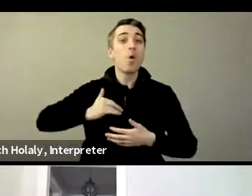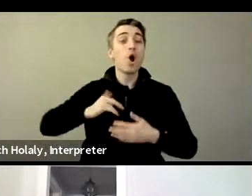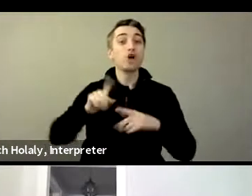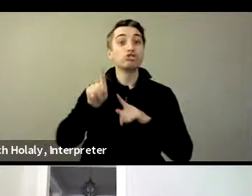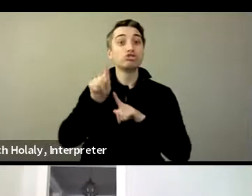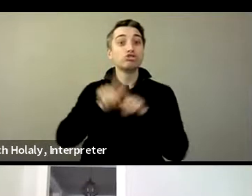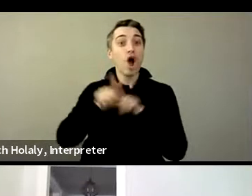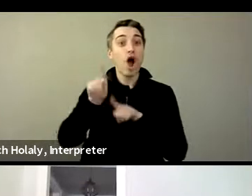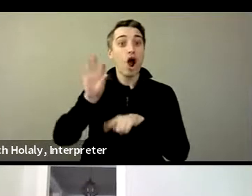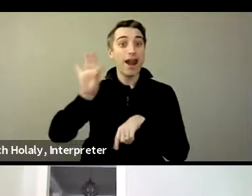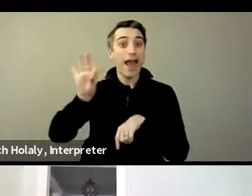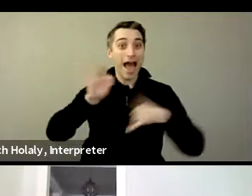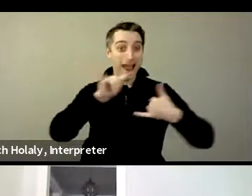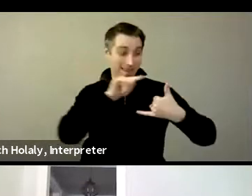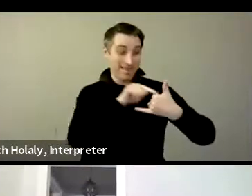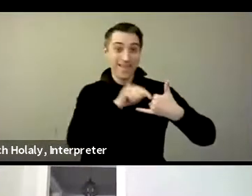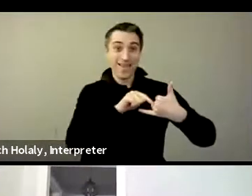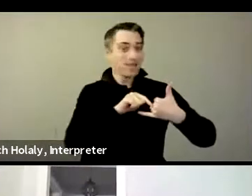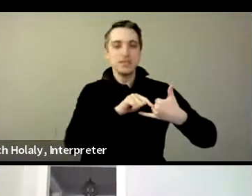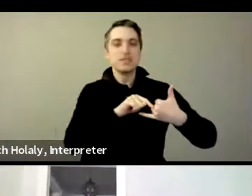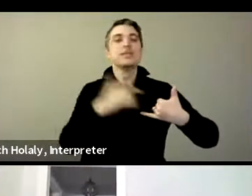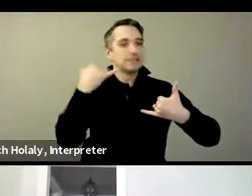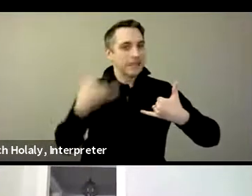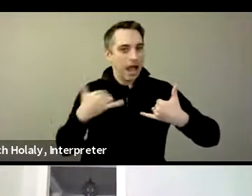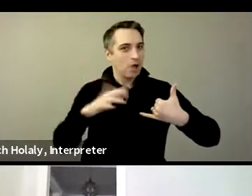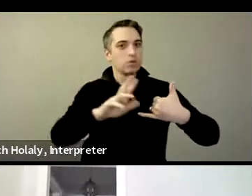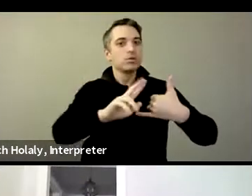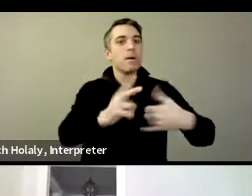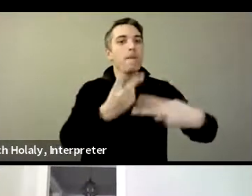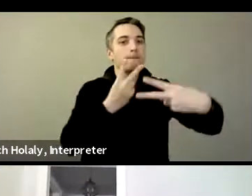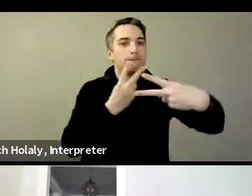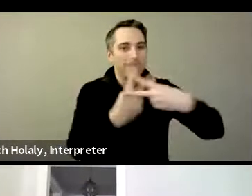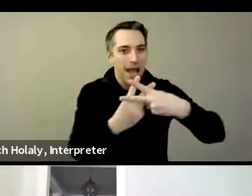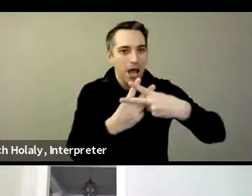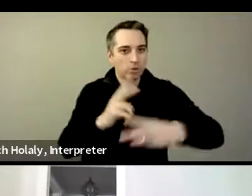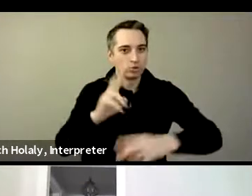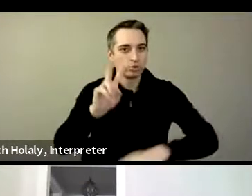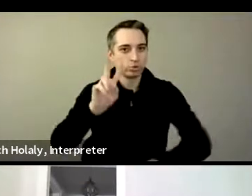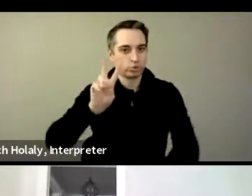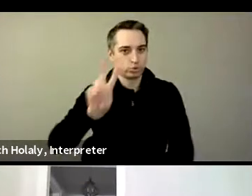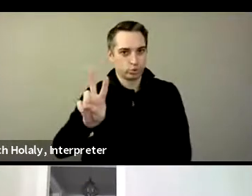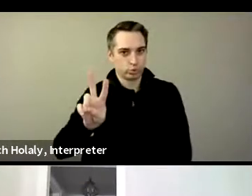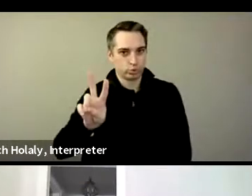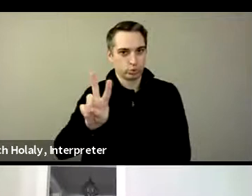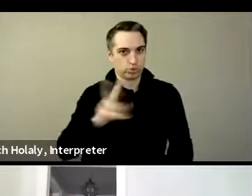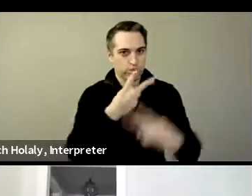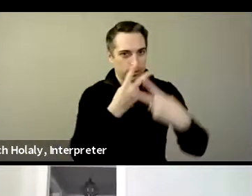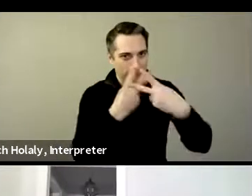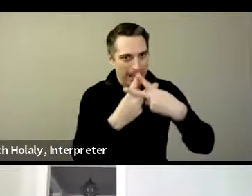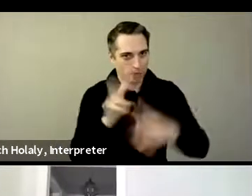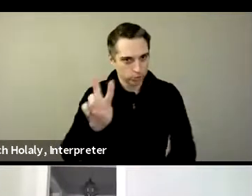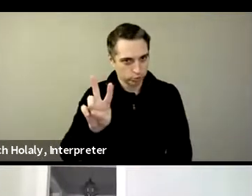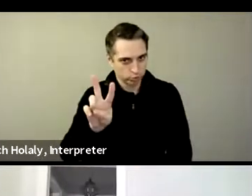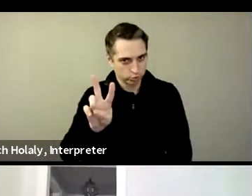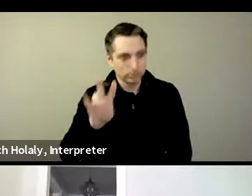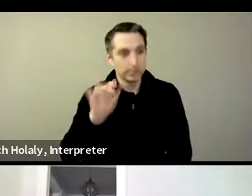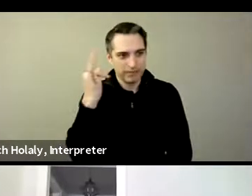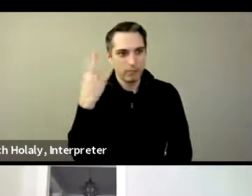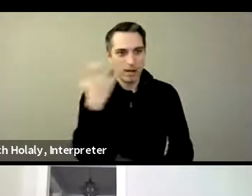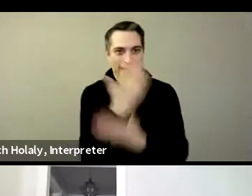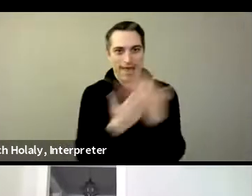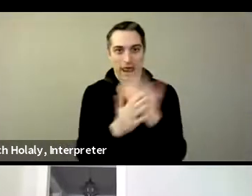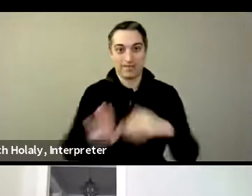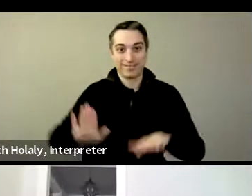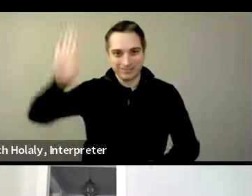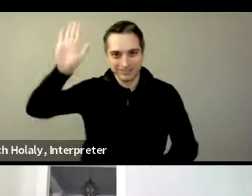on the phone. Is that correct? It is now #2 to raise your hand. Yes, ma'am. Okay, thank you. Thank you. Our next agenda